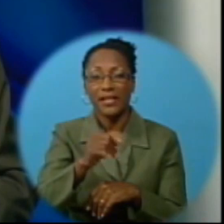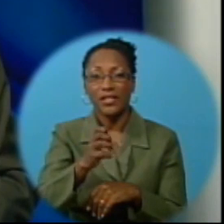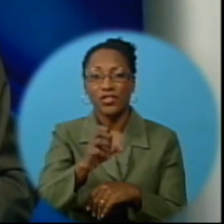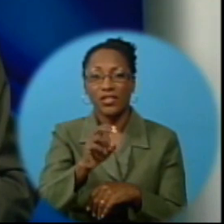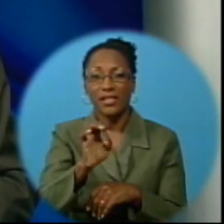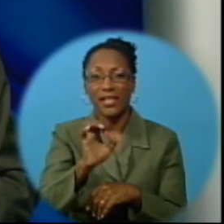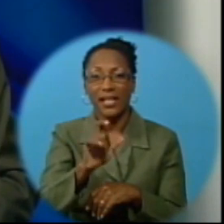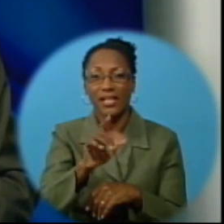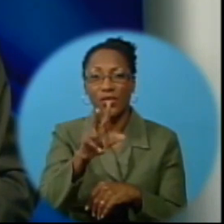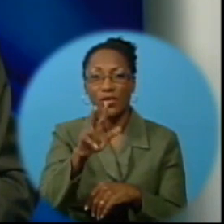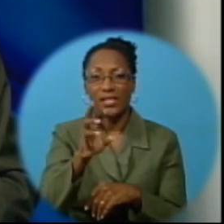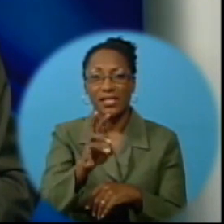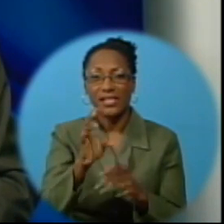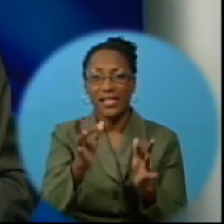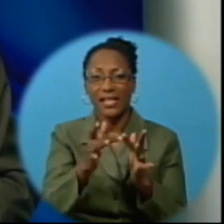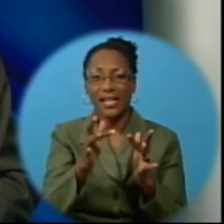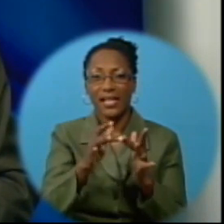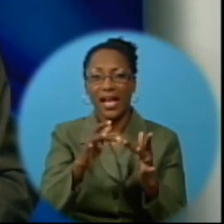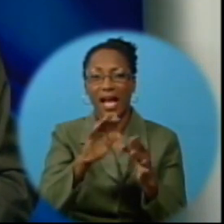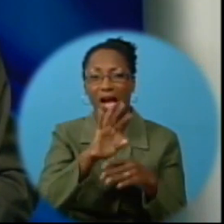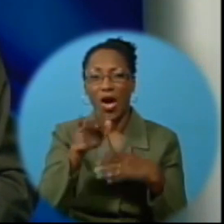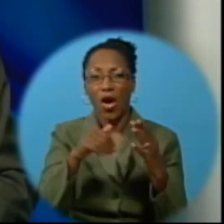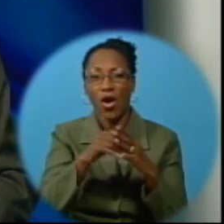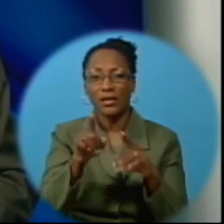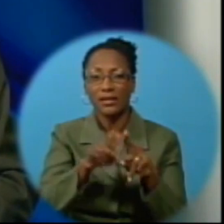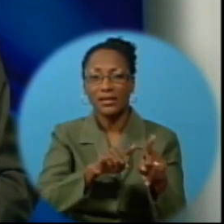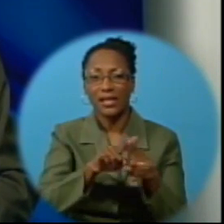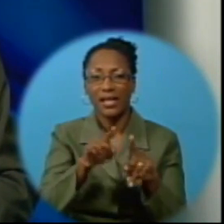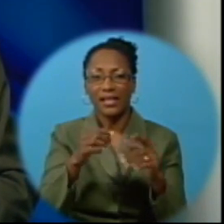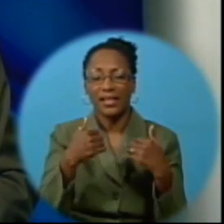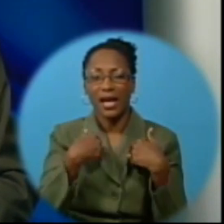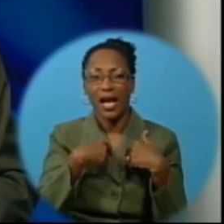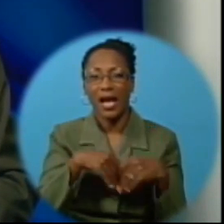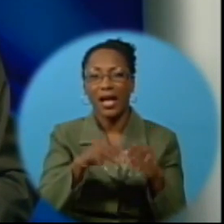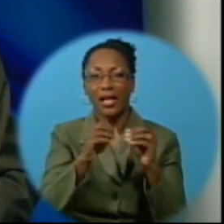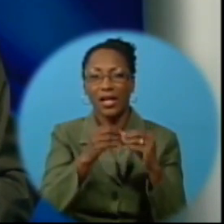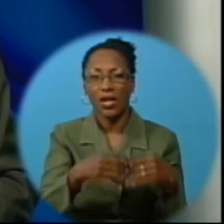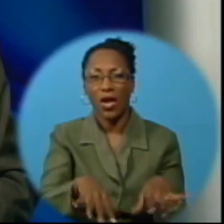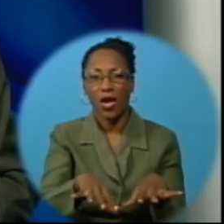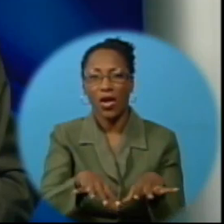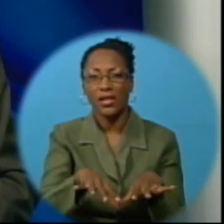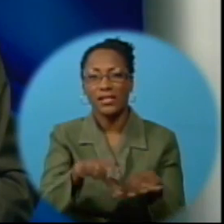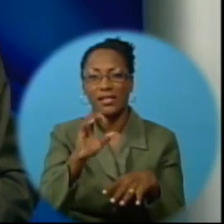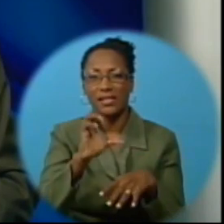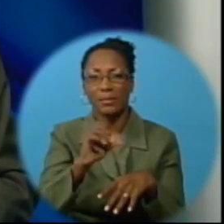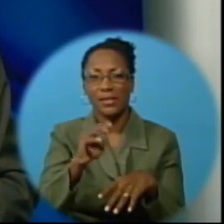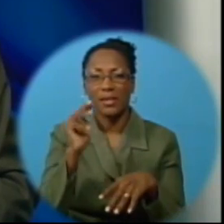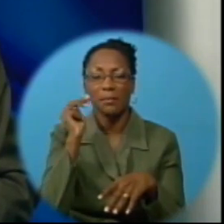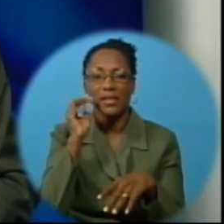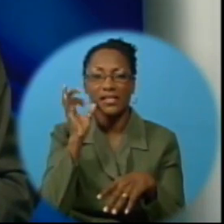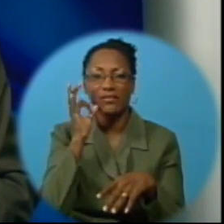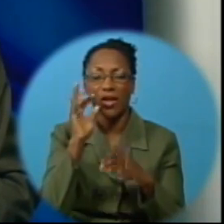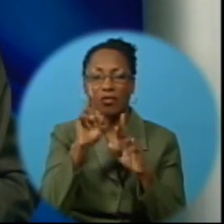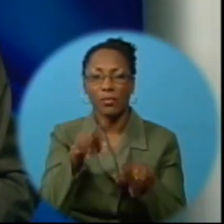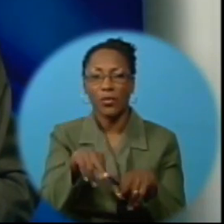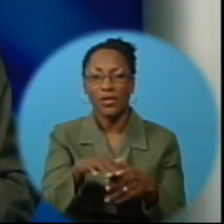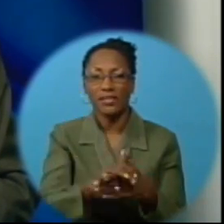Connection, and Combine All-Stars all inflicted defeats in their Round 4 encounters. CBC's Melissa Farley reports.